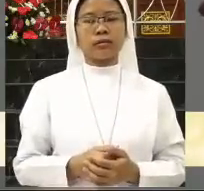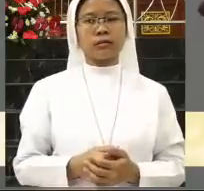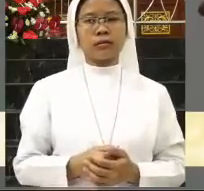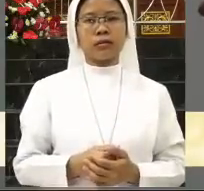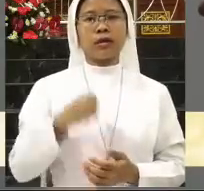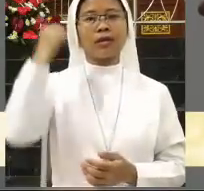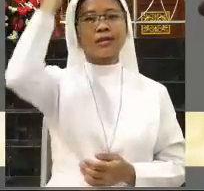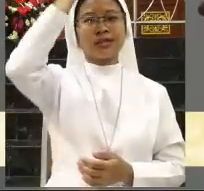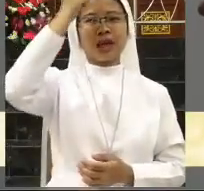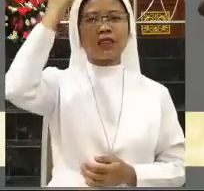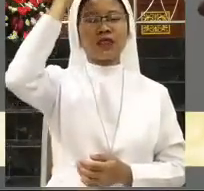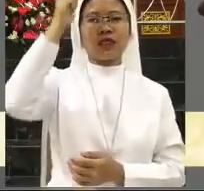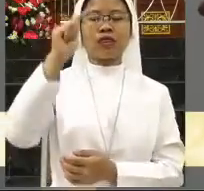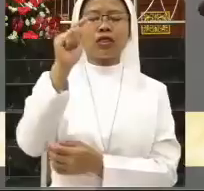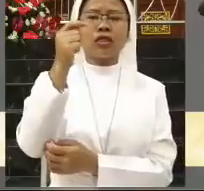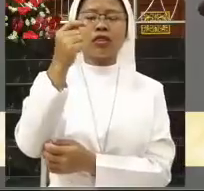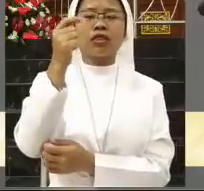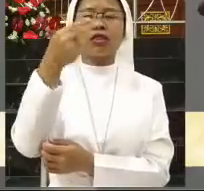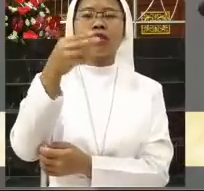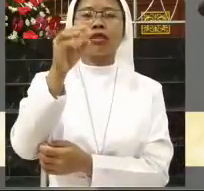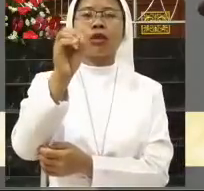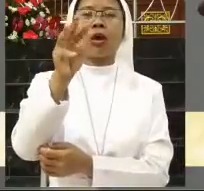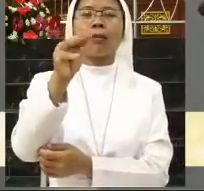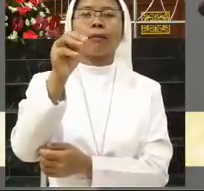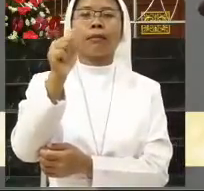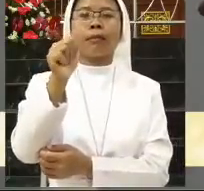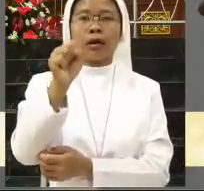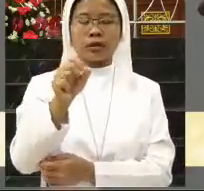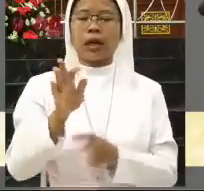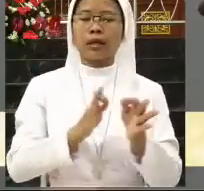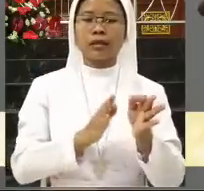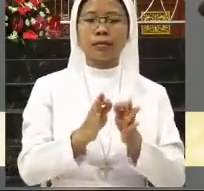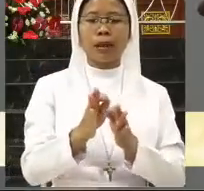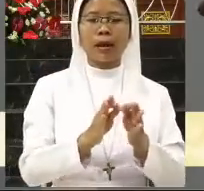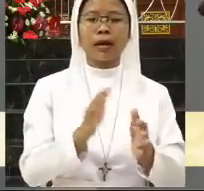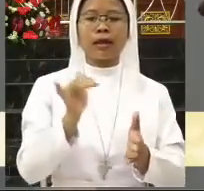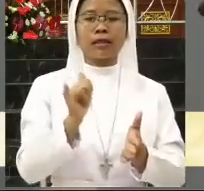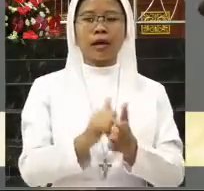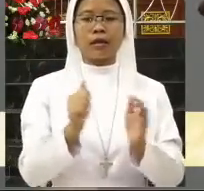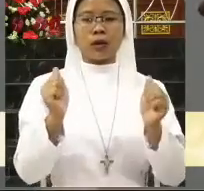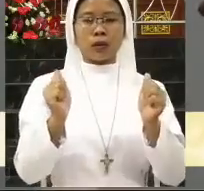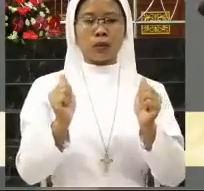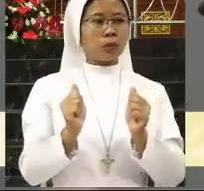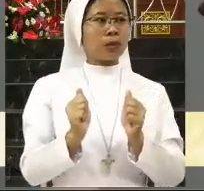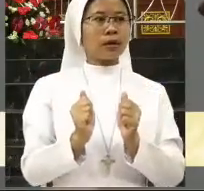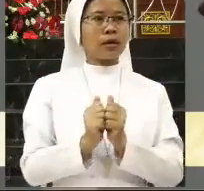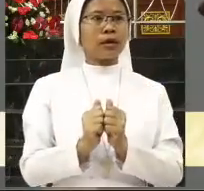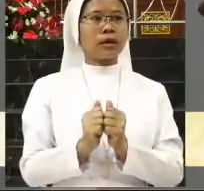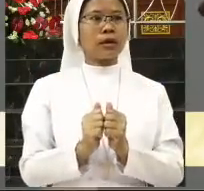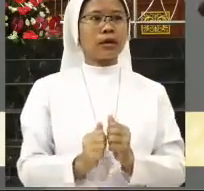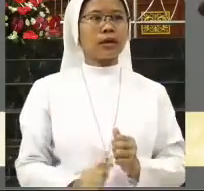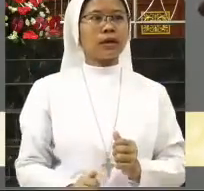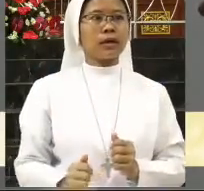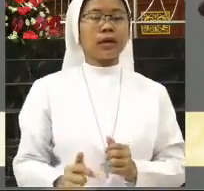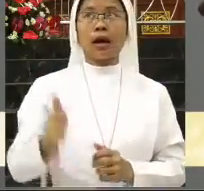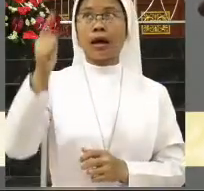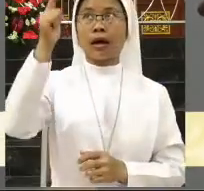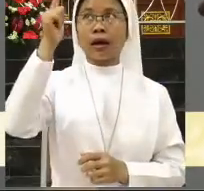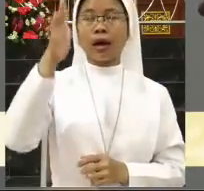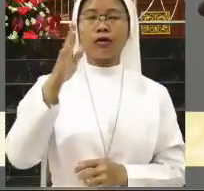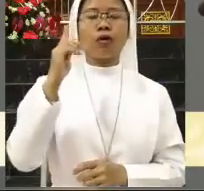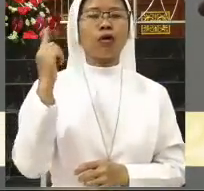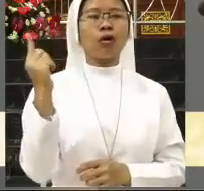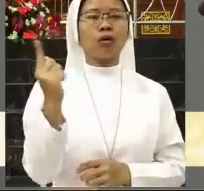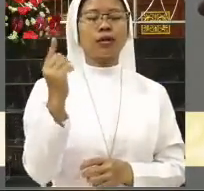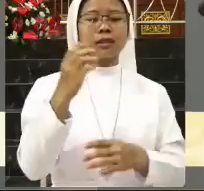Saint Thomas Aquinas explained that with infinite power, God could always create something